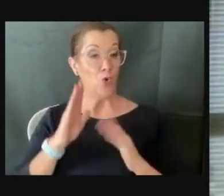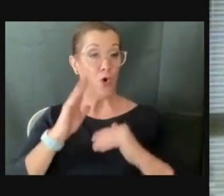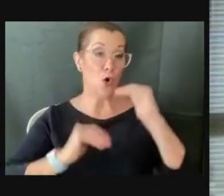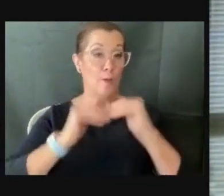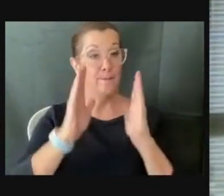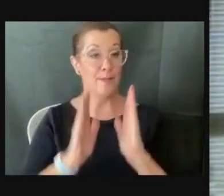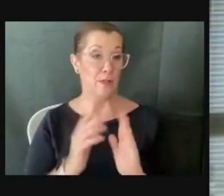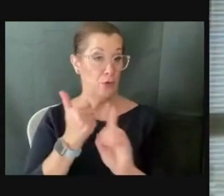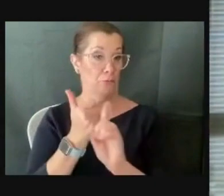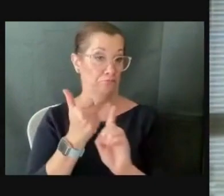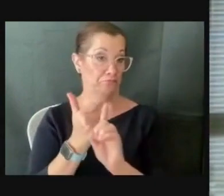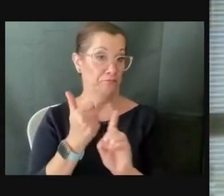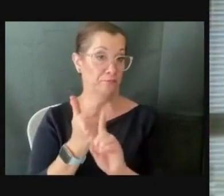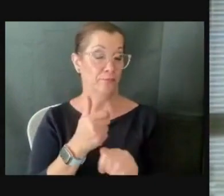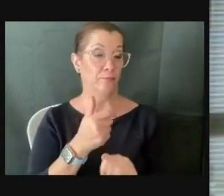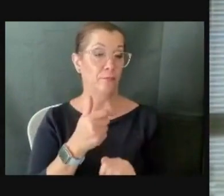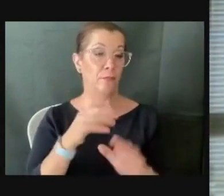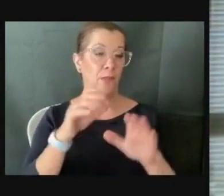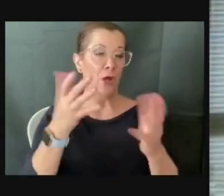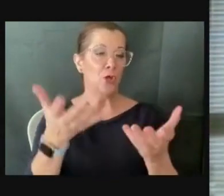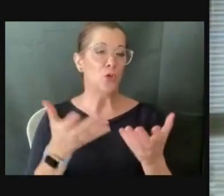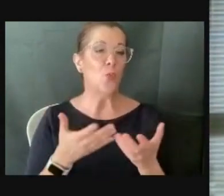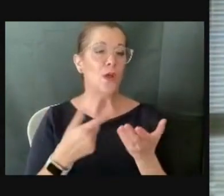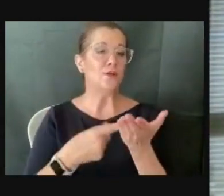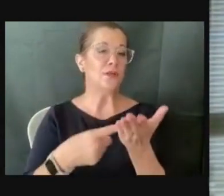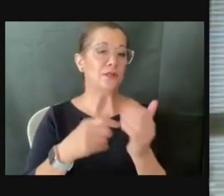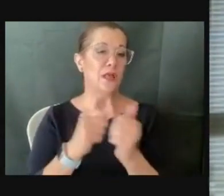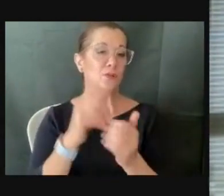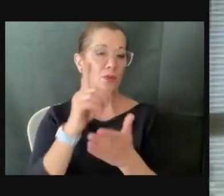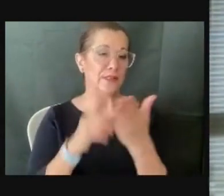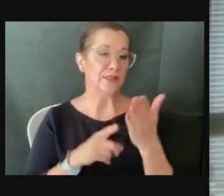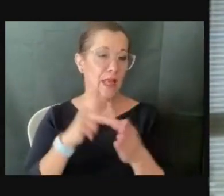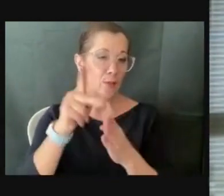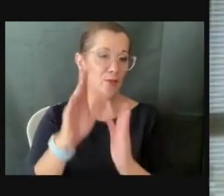that's something that you want to discuss with your design professional.